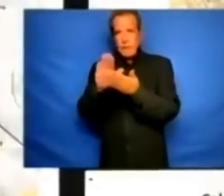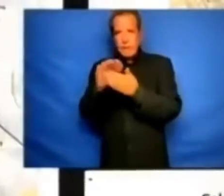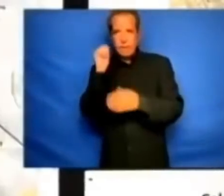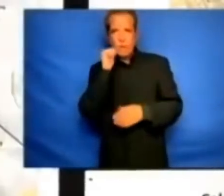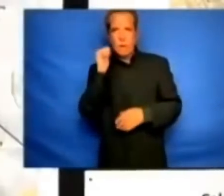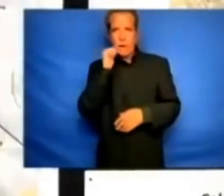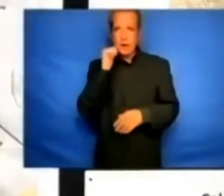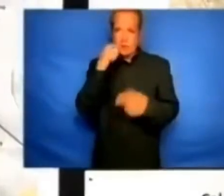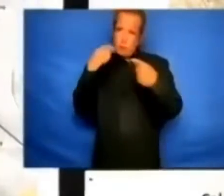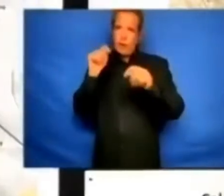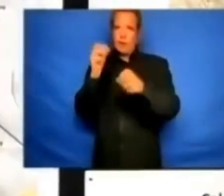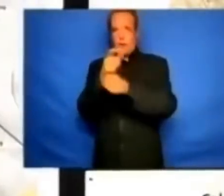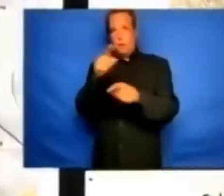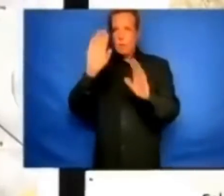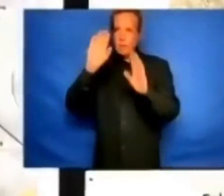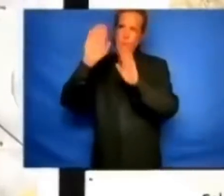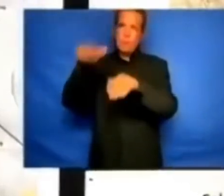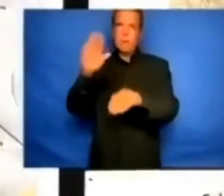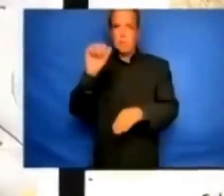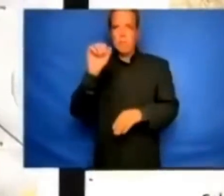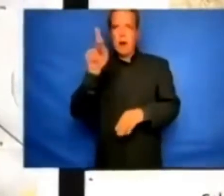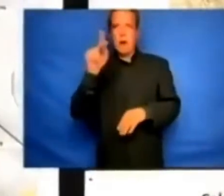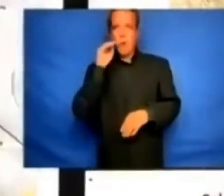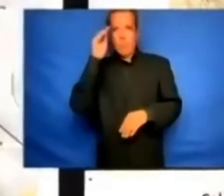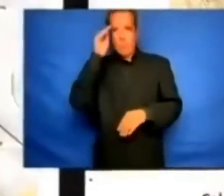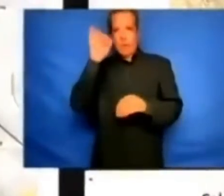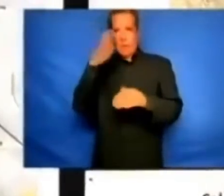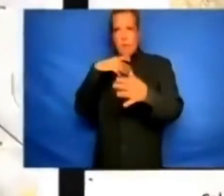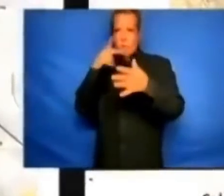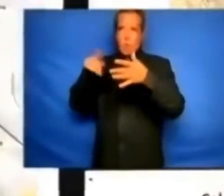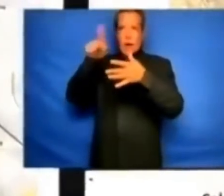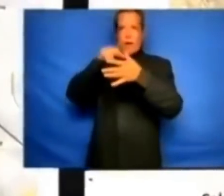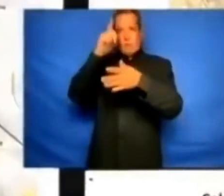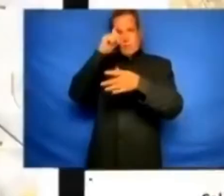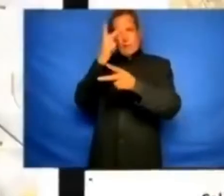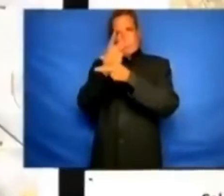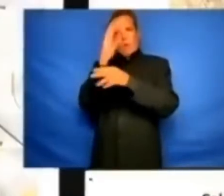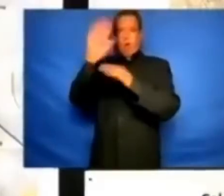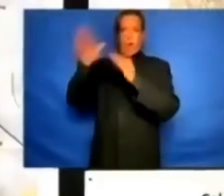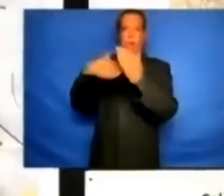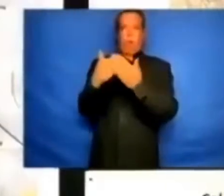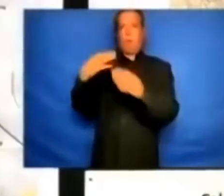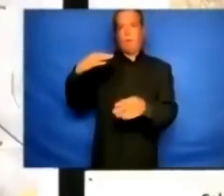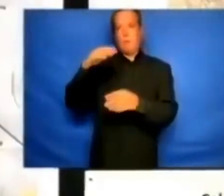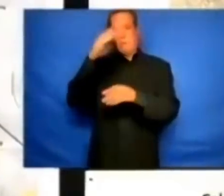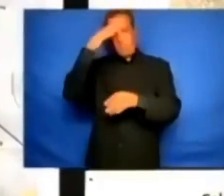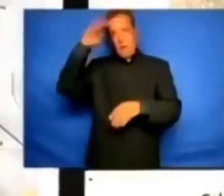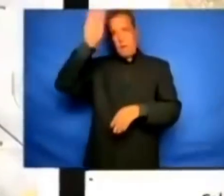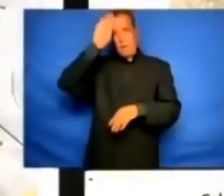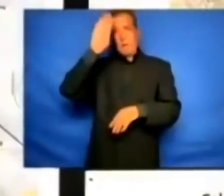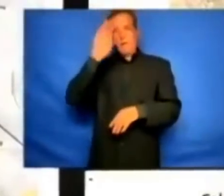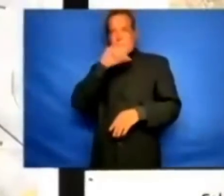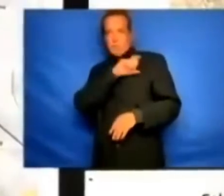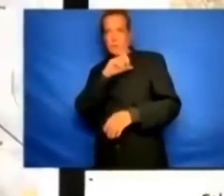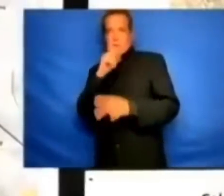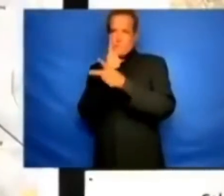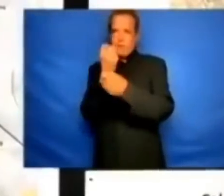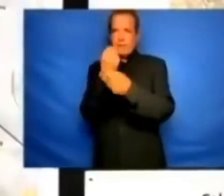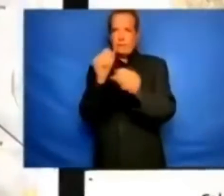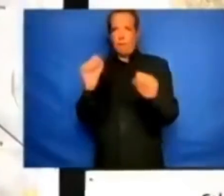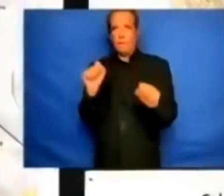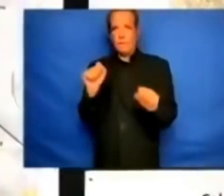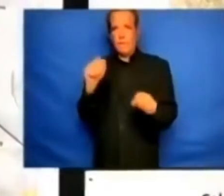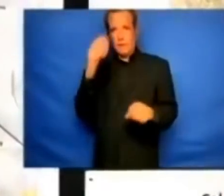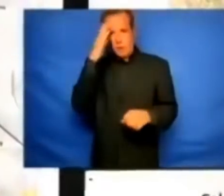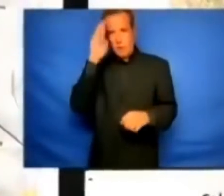back. And our highest priority is each and every one of you, your safety. And again, we know our law enforcement's the diligent days they are in holding